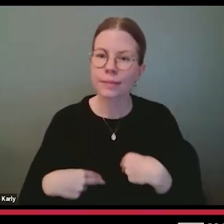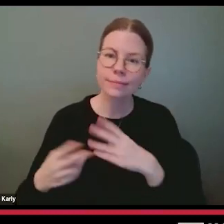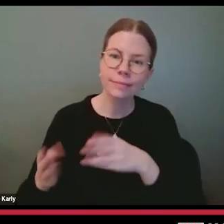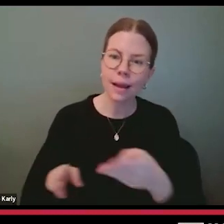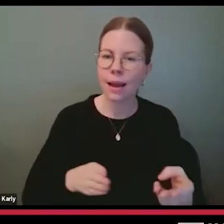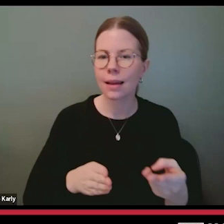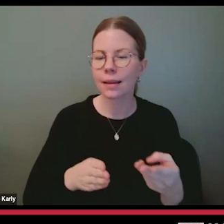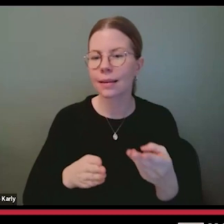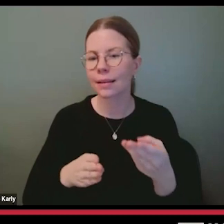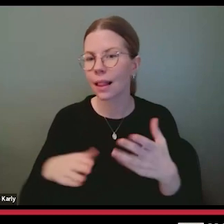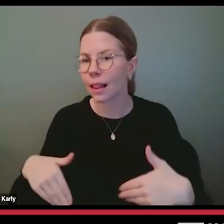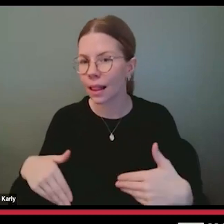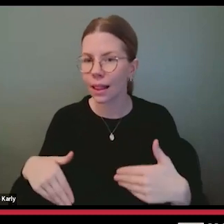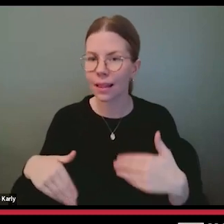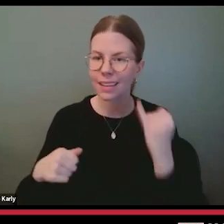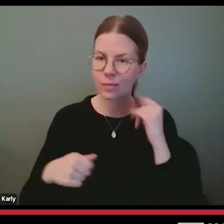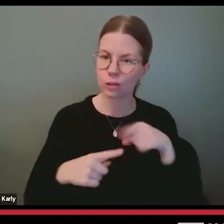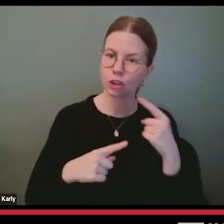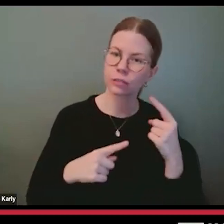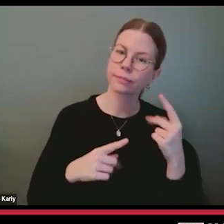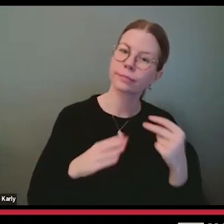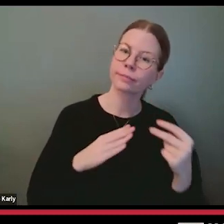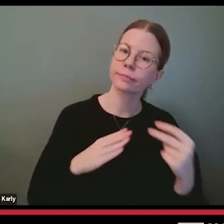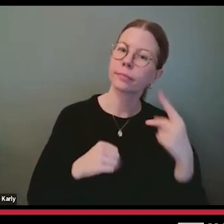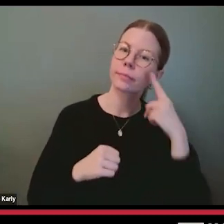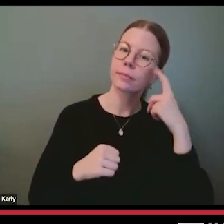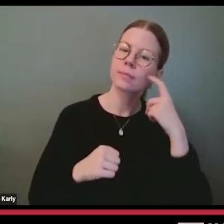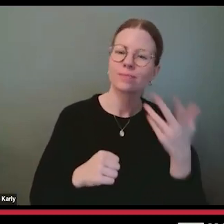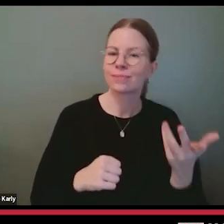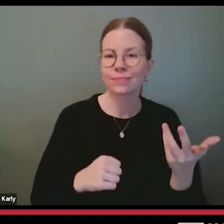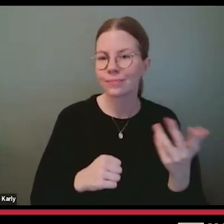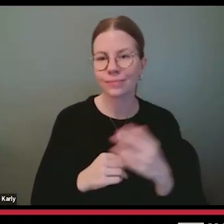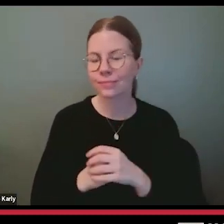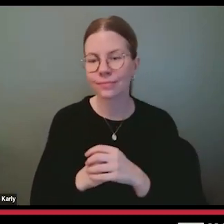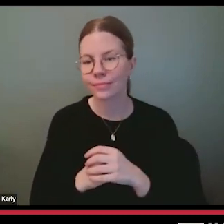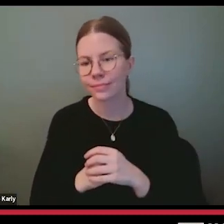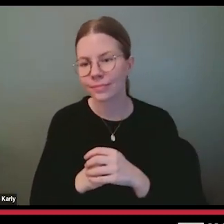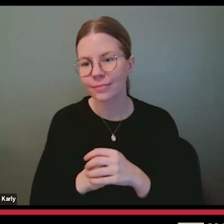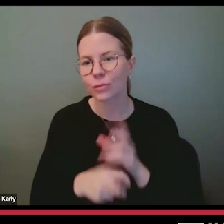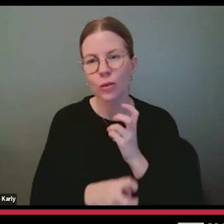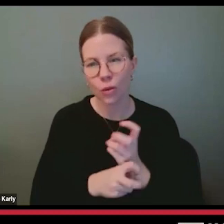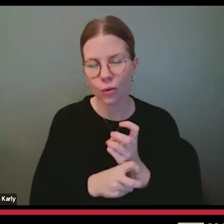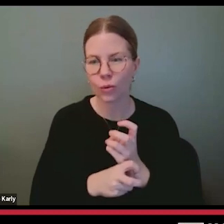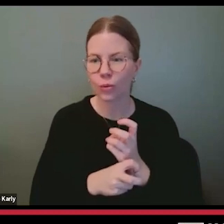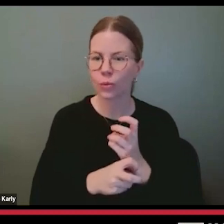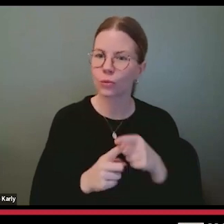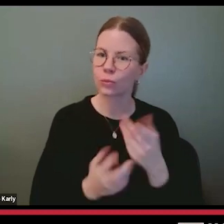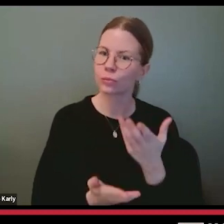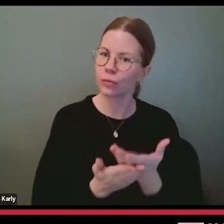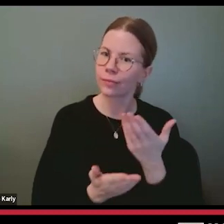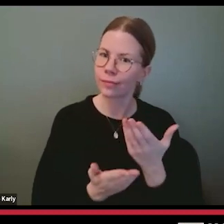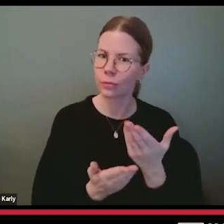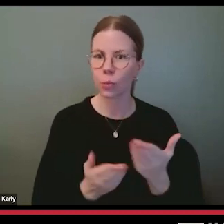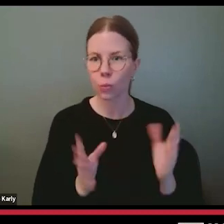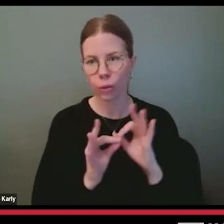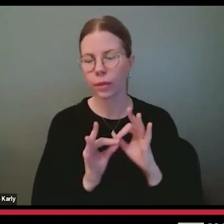infection, it's really hard to make the ethical argument that, especially in the light of real health needs in those same